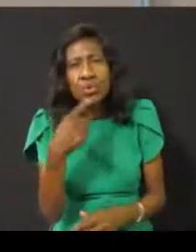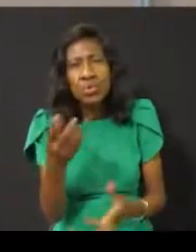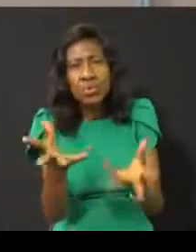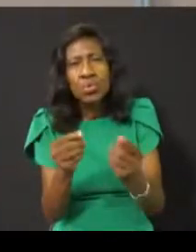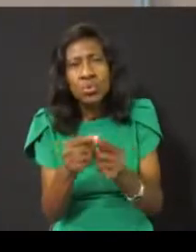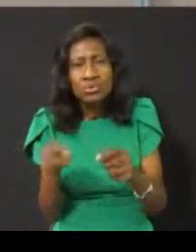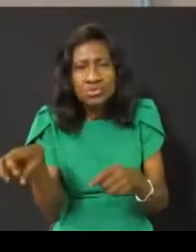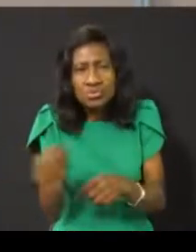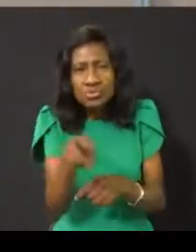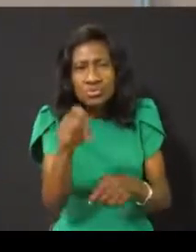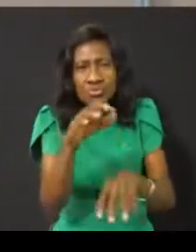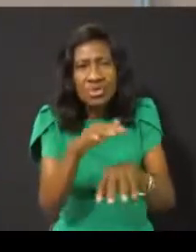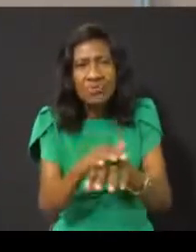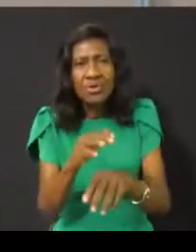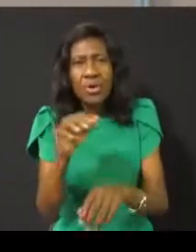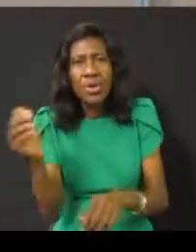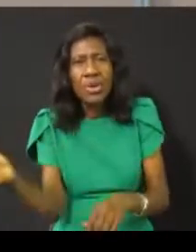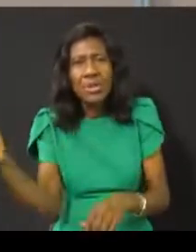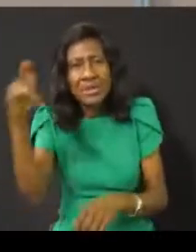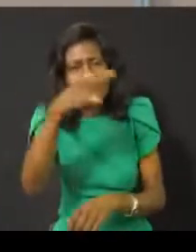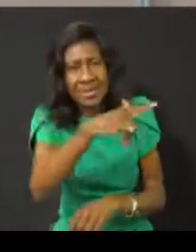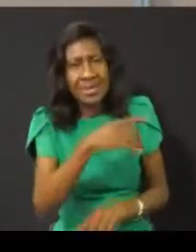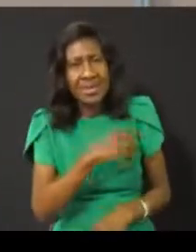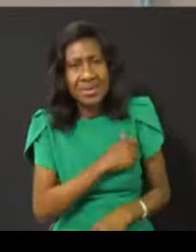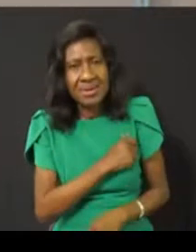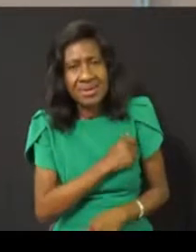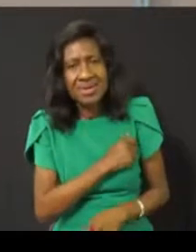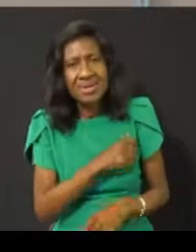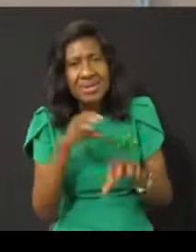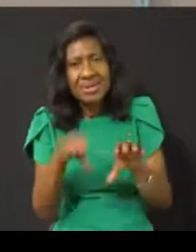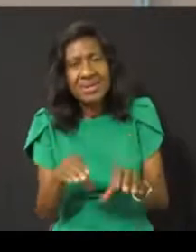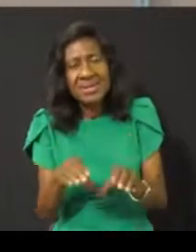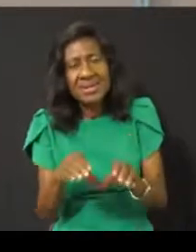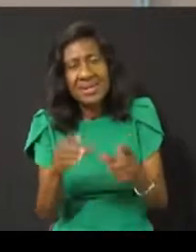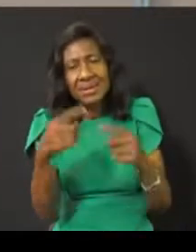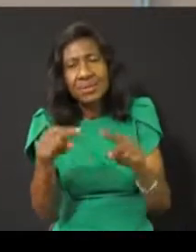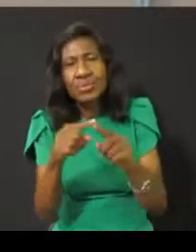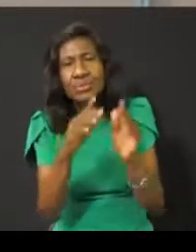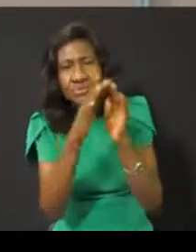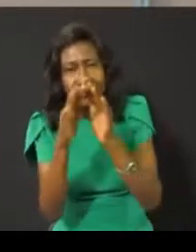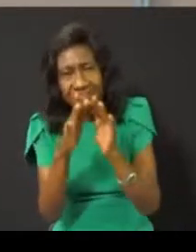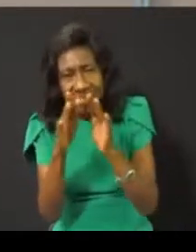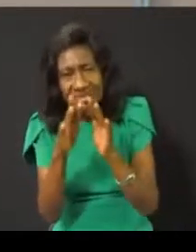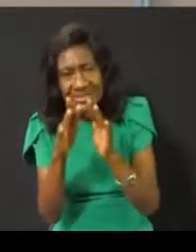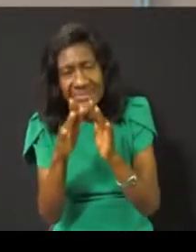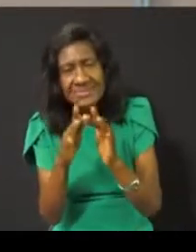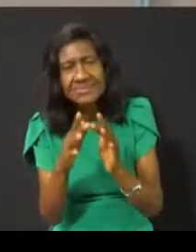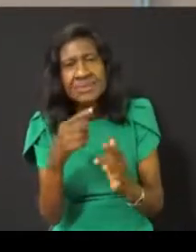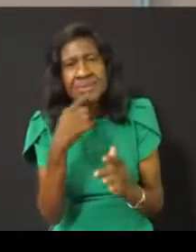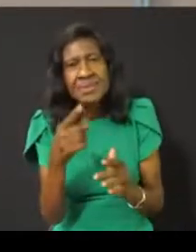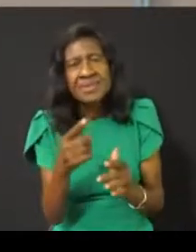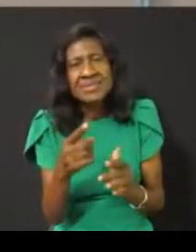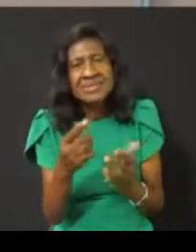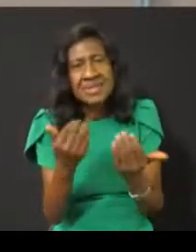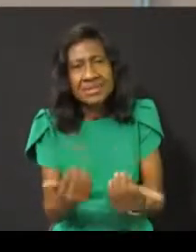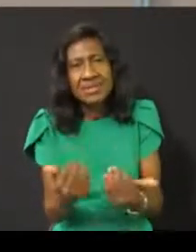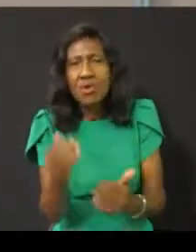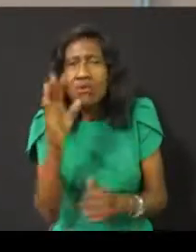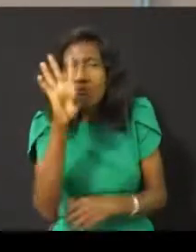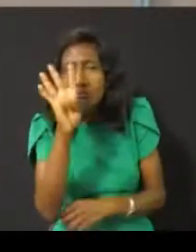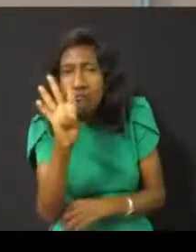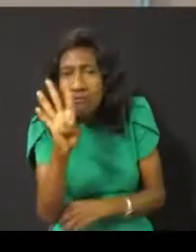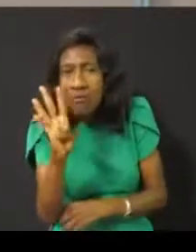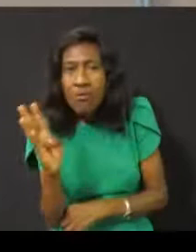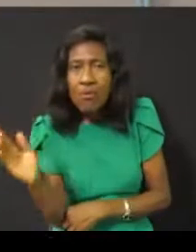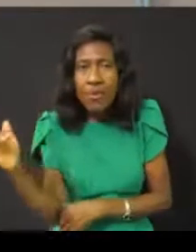Air Canada can book their reservations directly online now. The return of Air Canada means that there are now 4